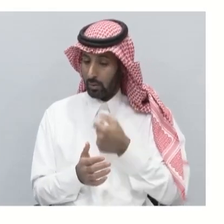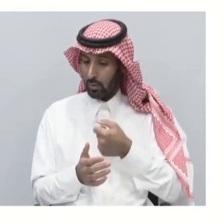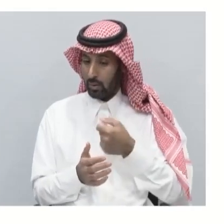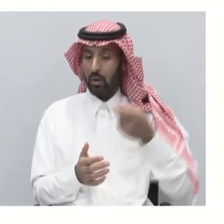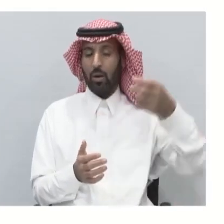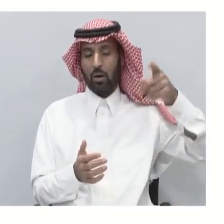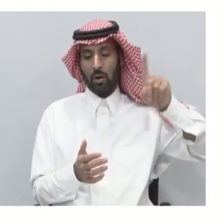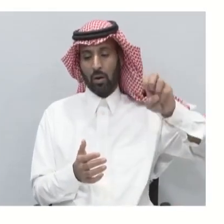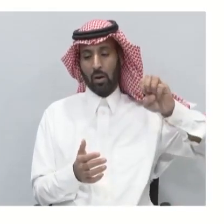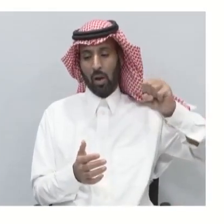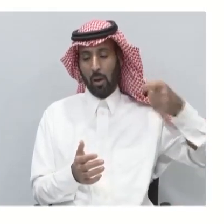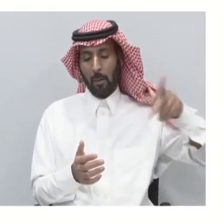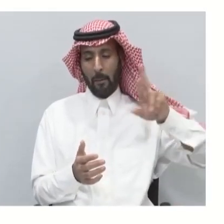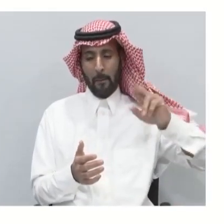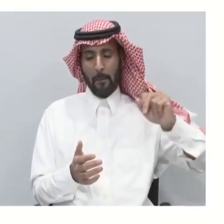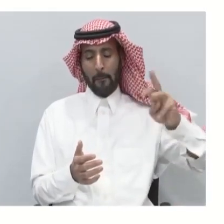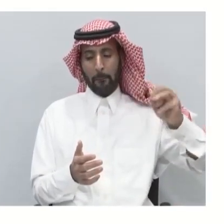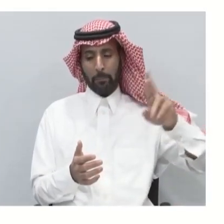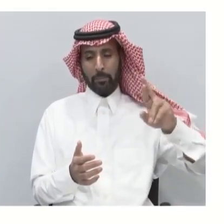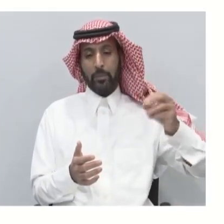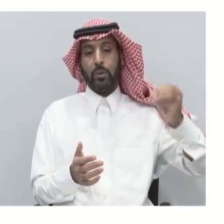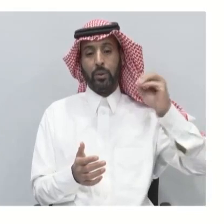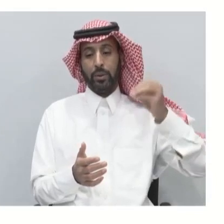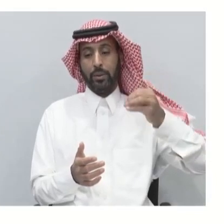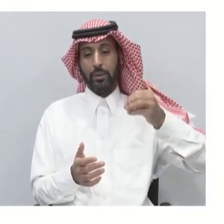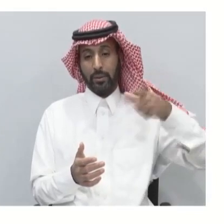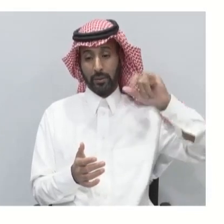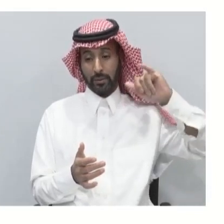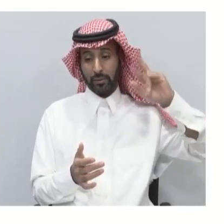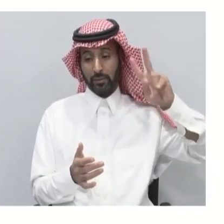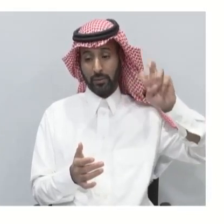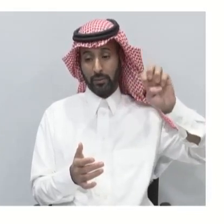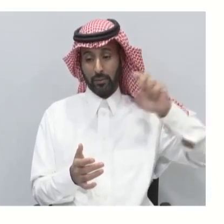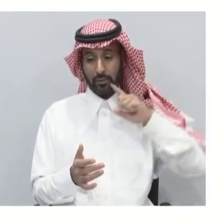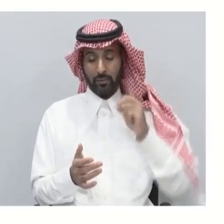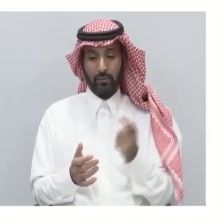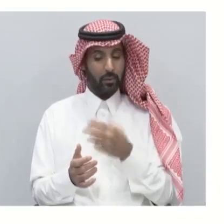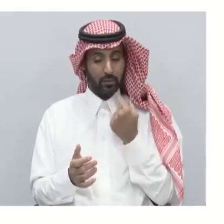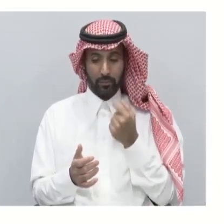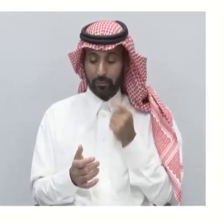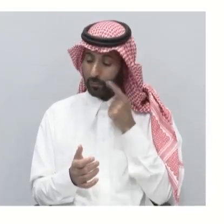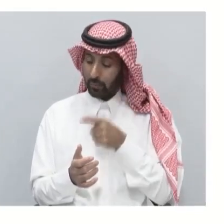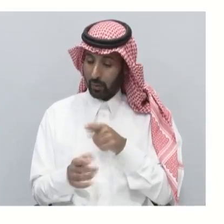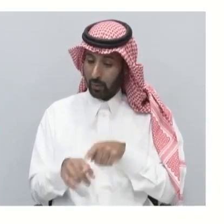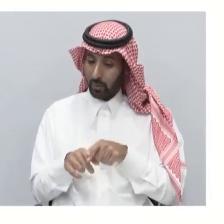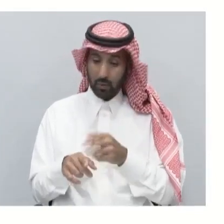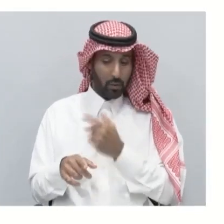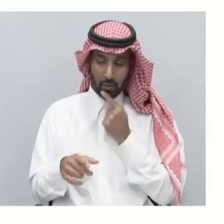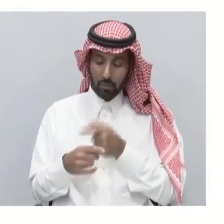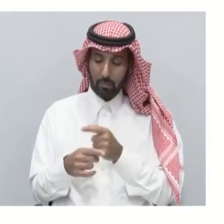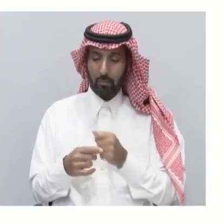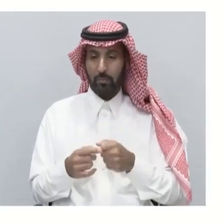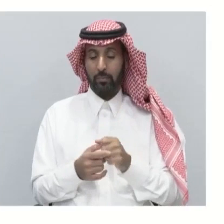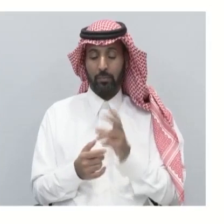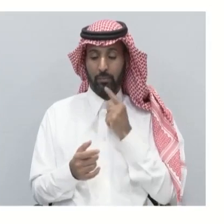Olivia. Where is the wrong thing that we've done in here? You can't say Mrs. to your friend, so it will